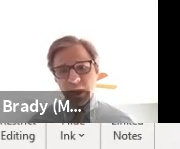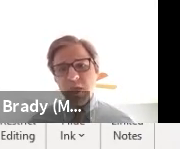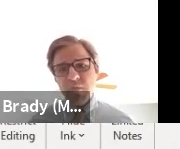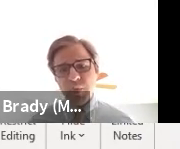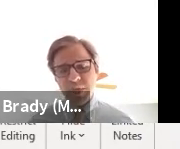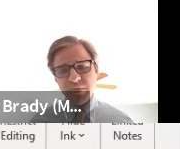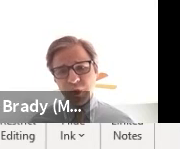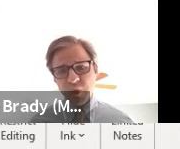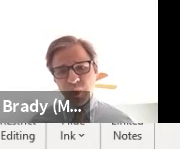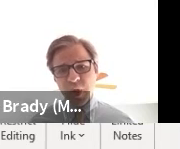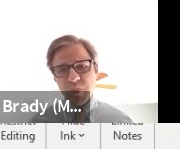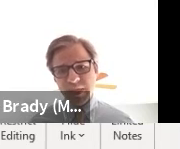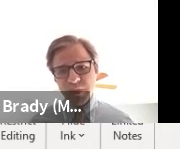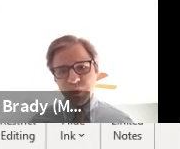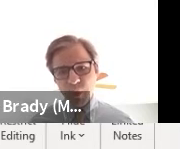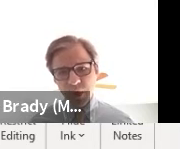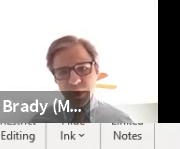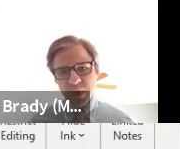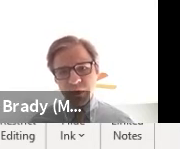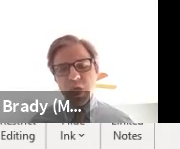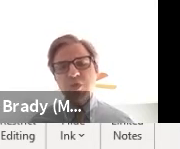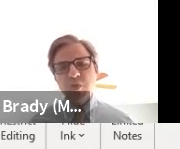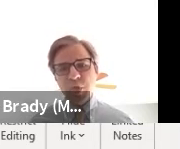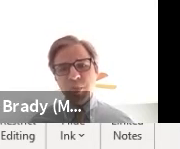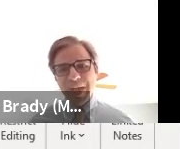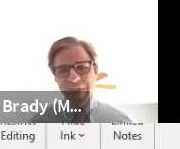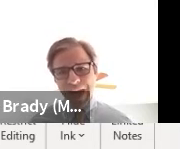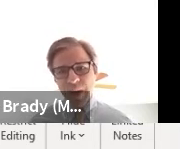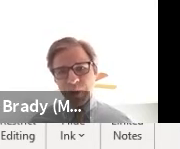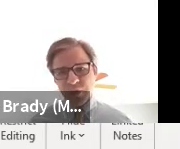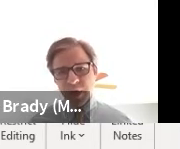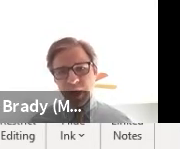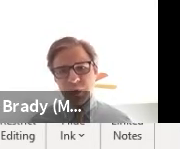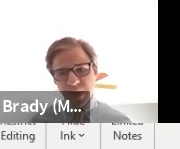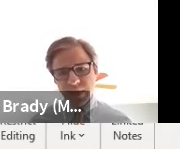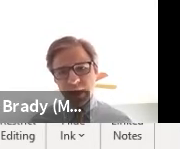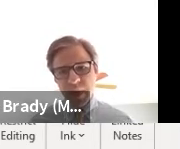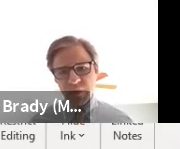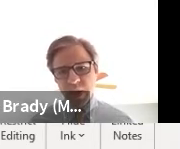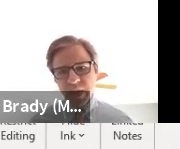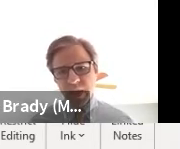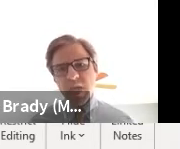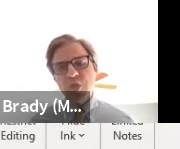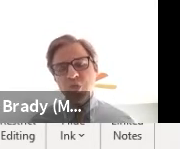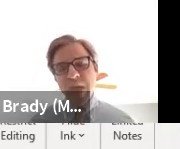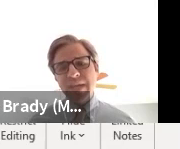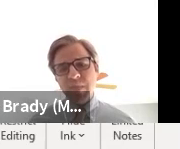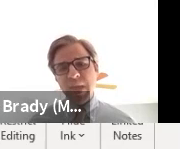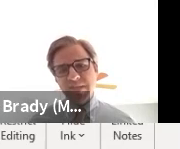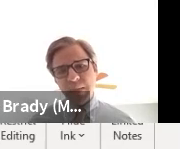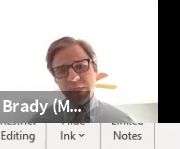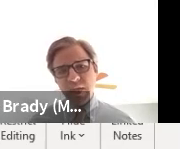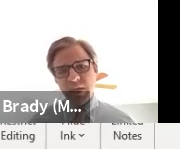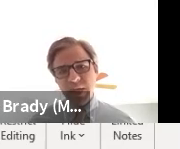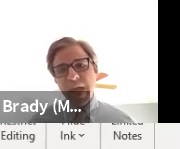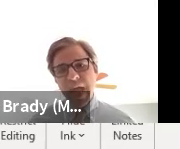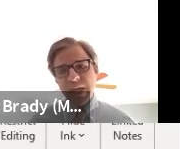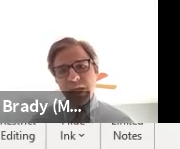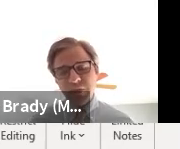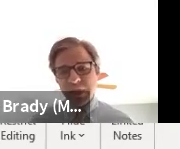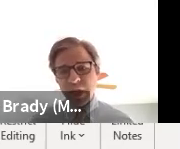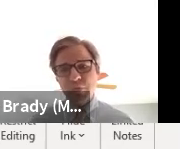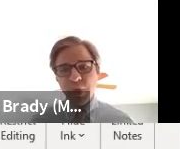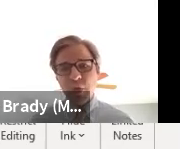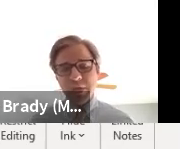they're going to get for the rest of their career because they worked with you. So when you combine that opportunity plus the amount of money, you can command top